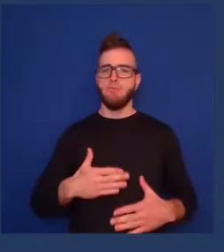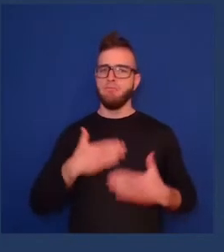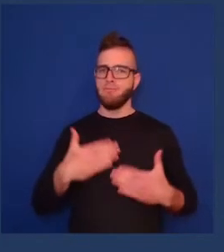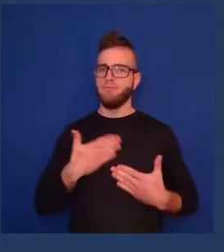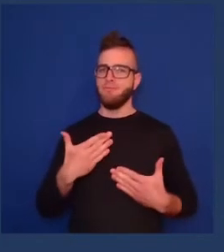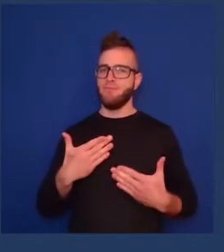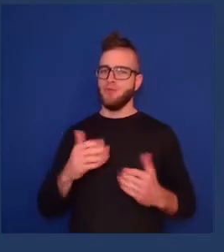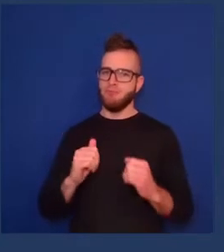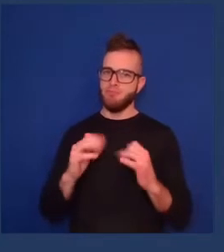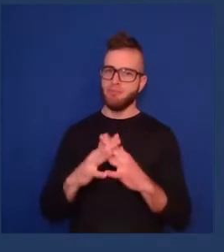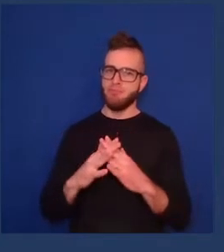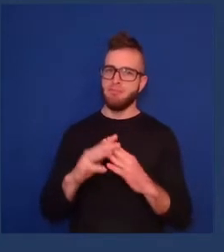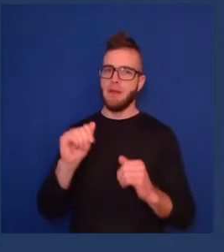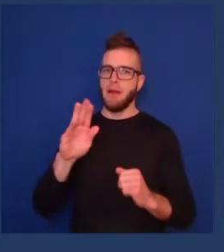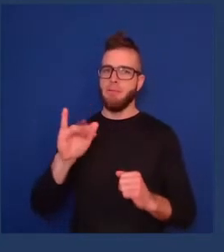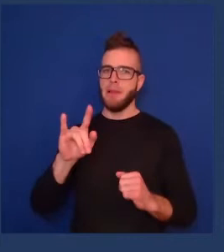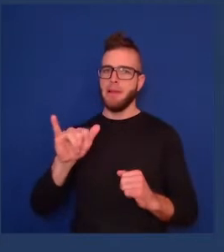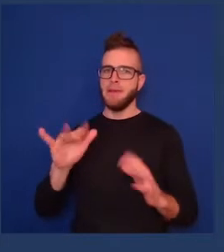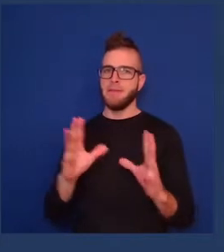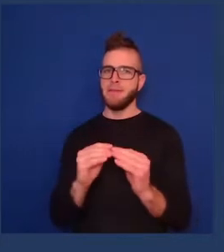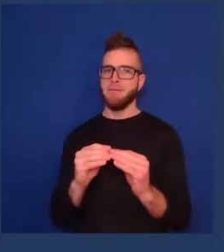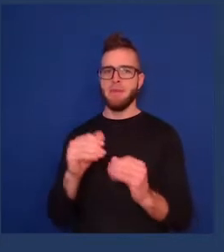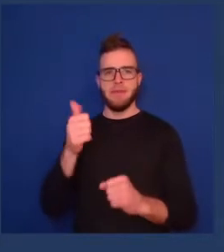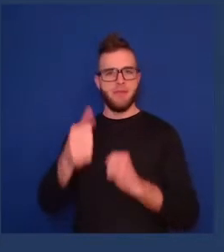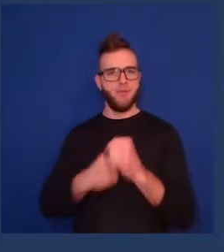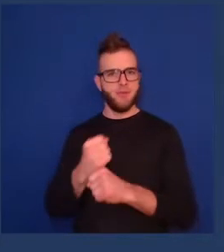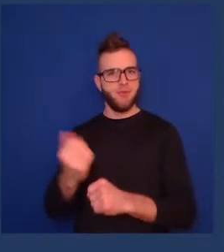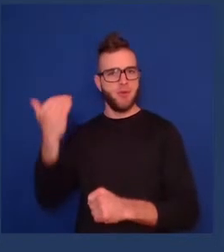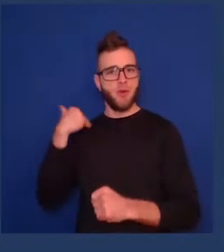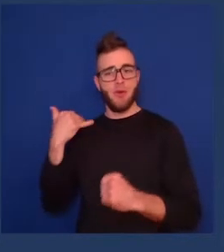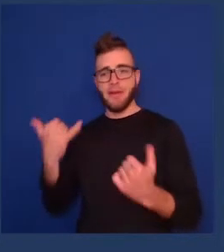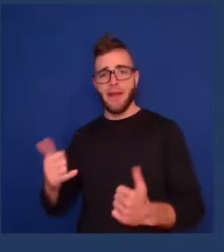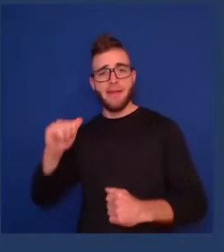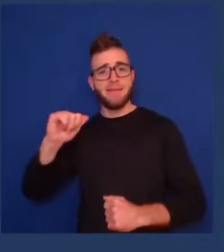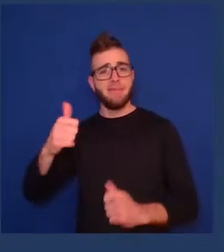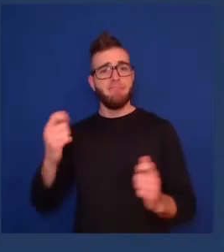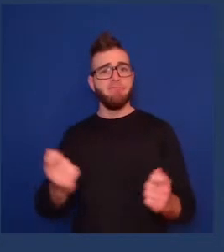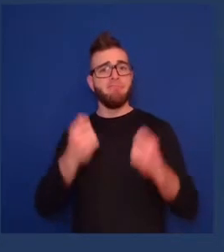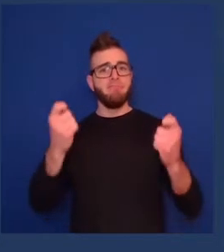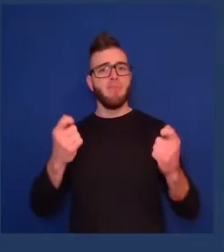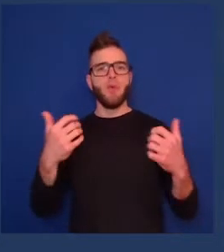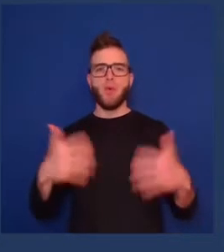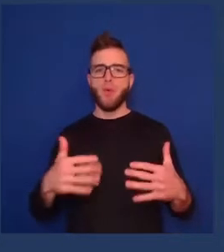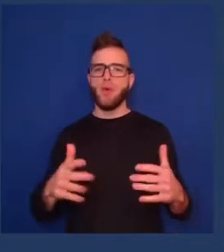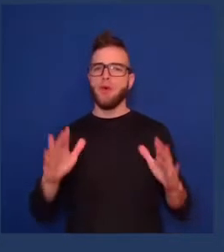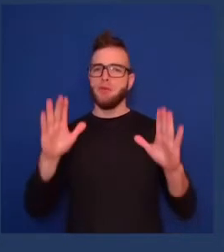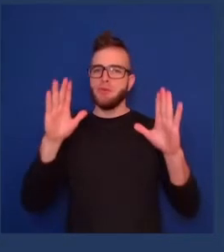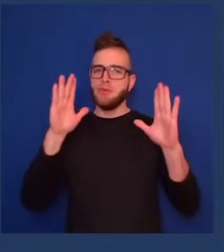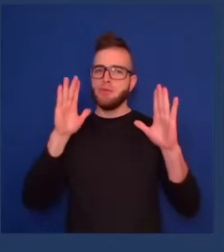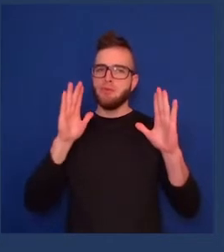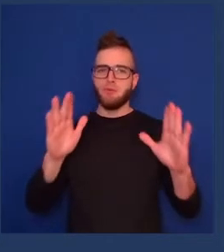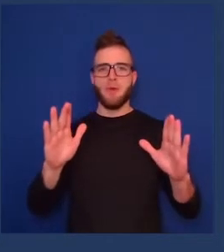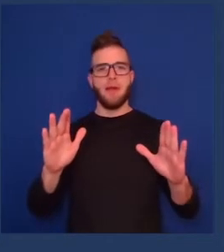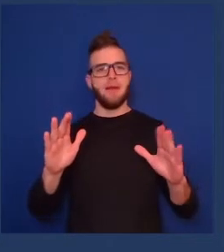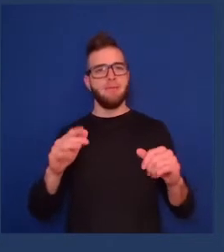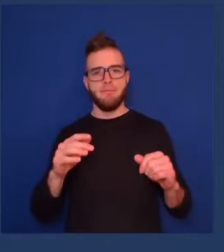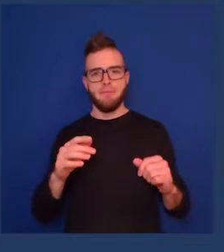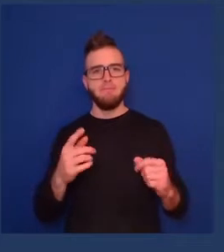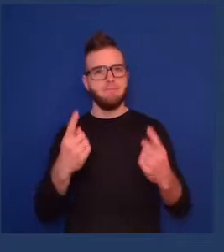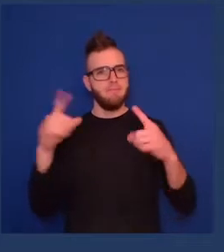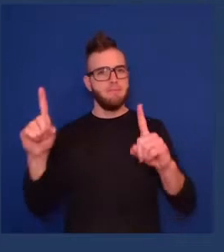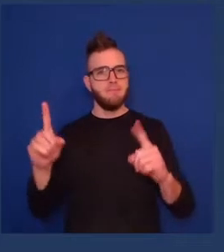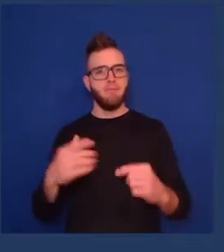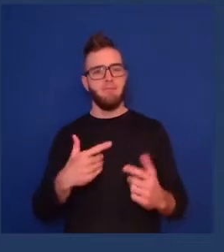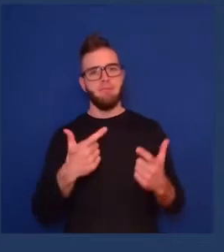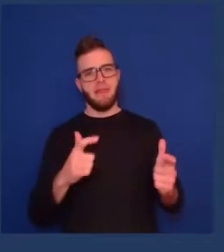decade ago. So having the 10th summit is in and of itself a great milestone. A huge thanks to Jenny